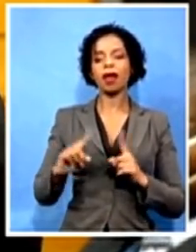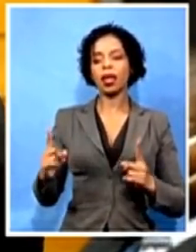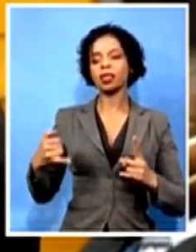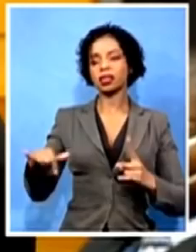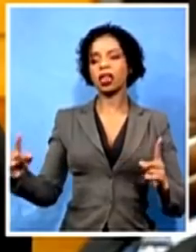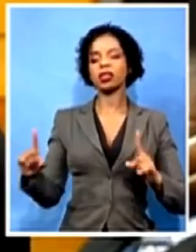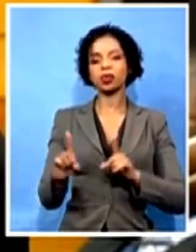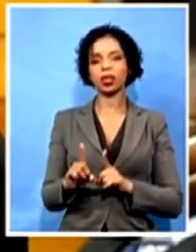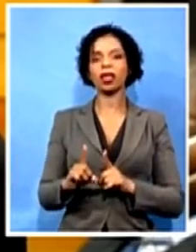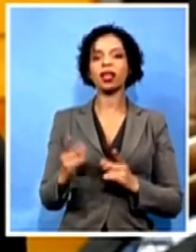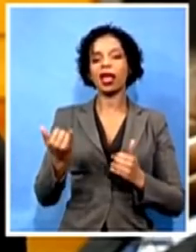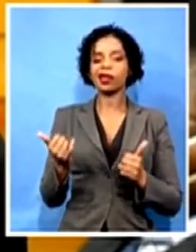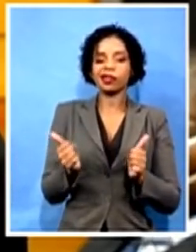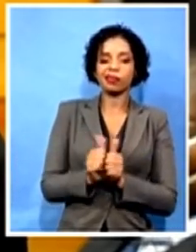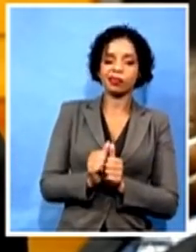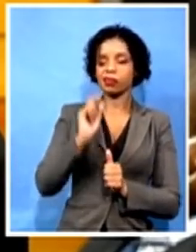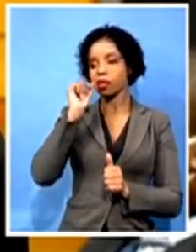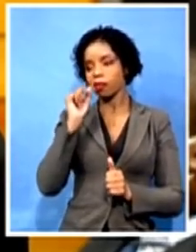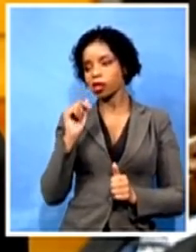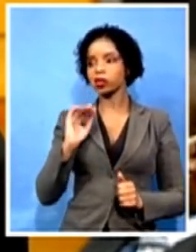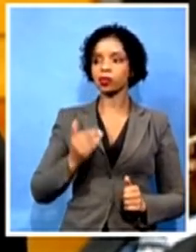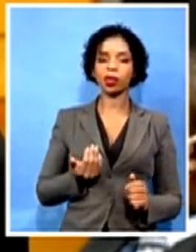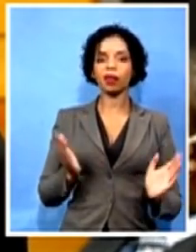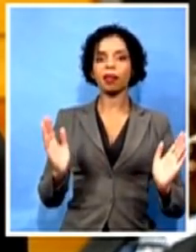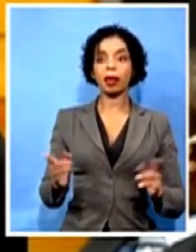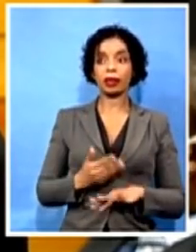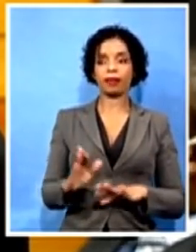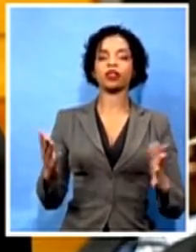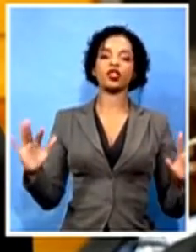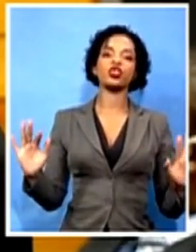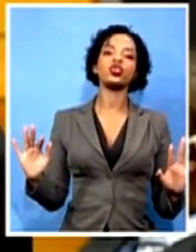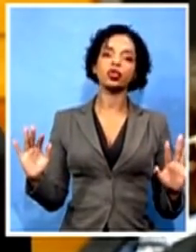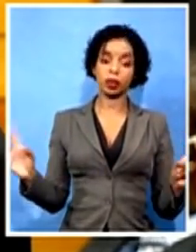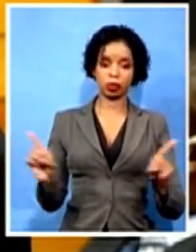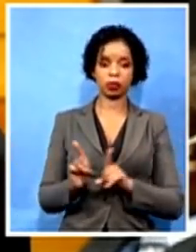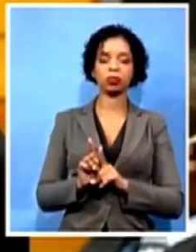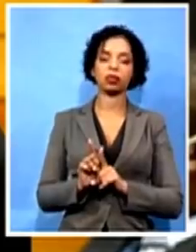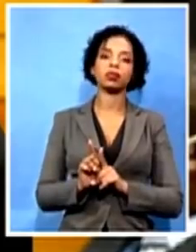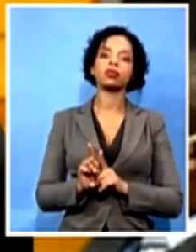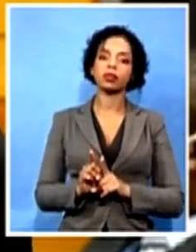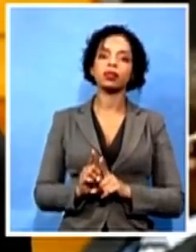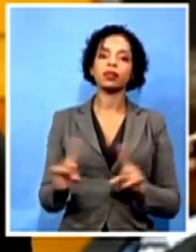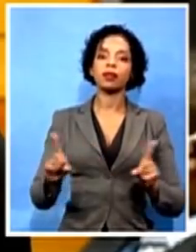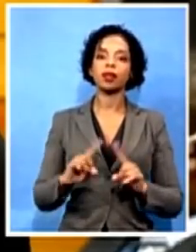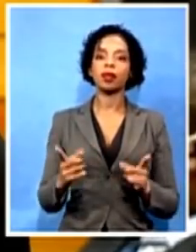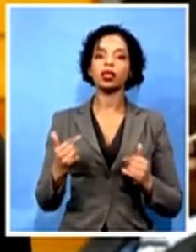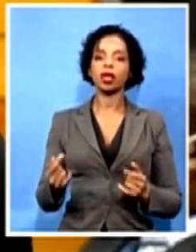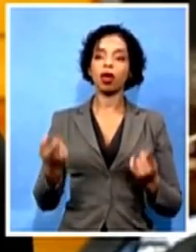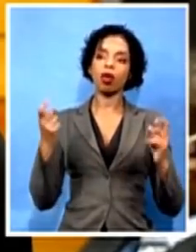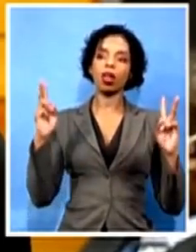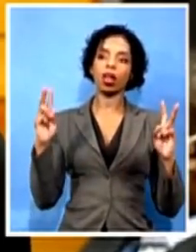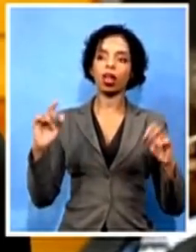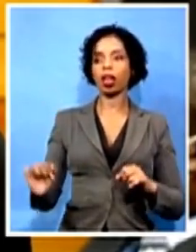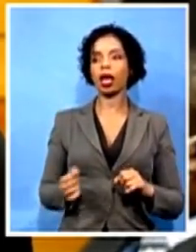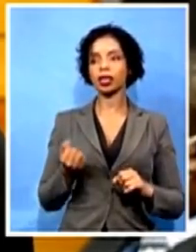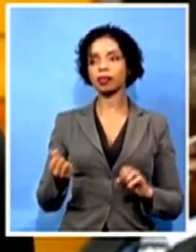officially they divorced, but in essence they remained as common law husband and wife. So they've been together for the past 28 years.